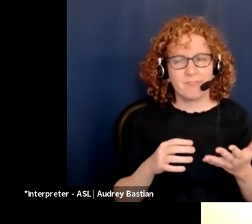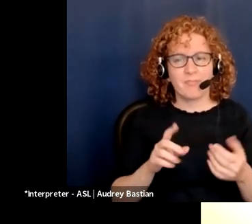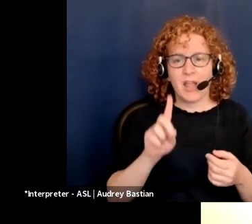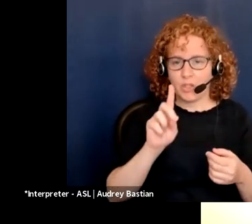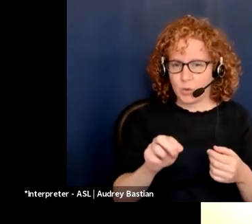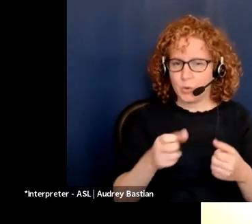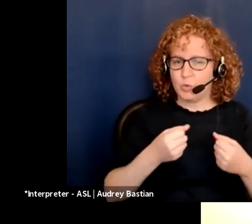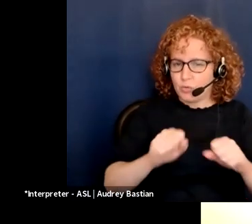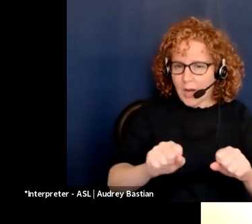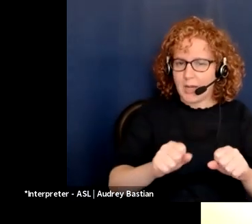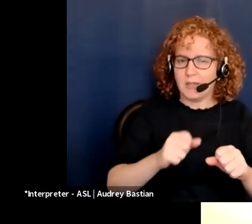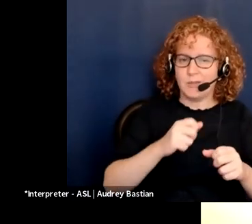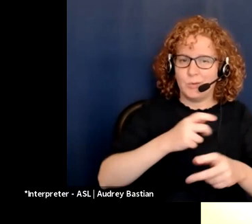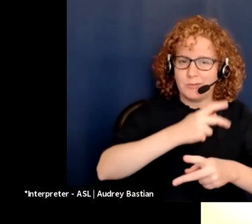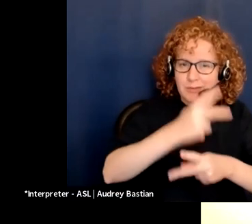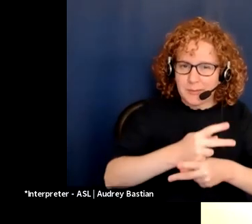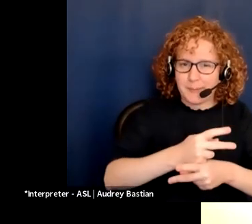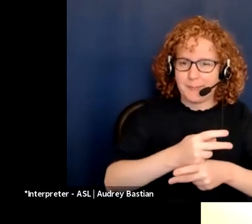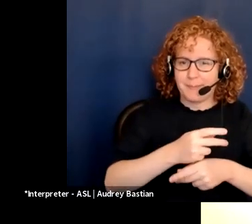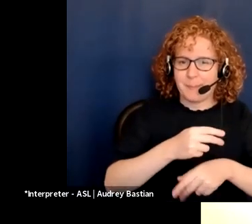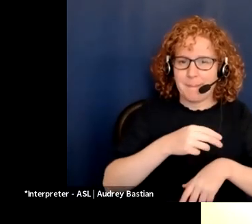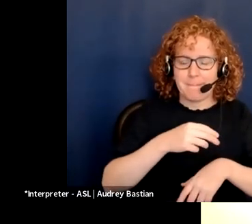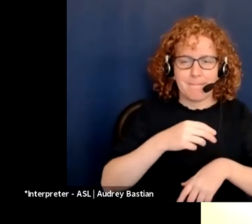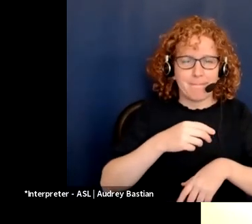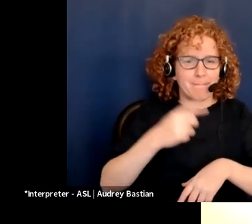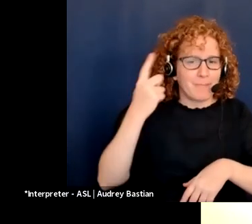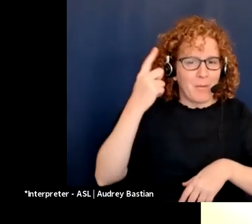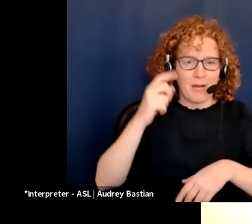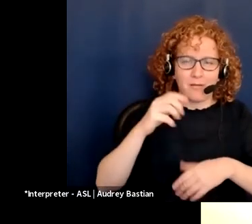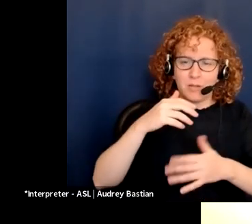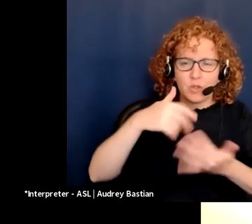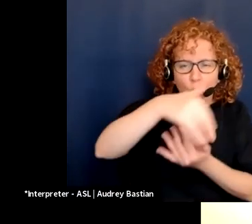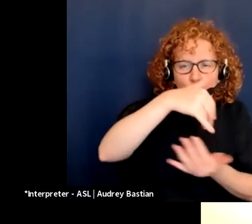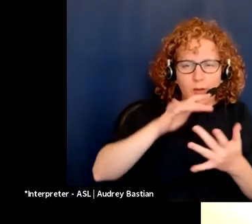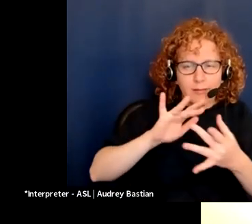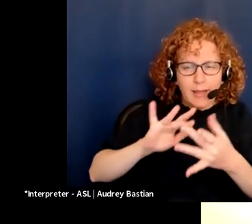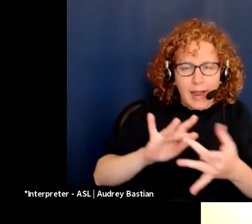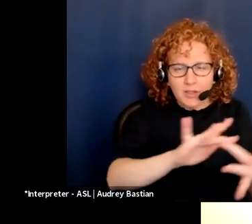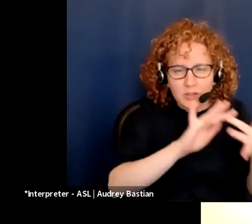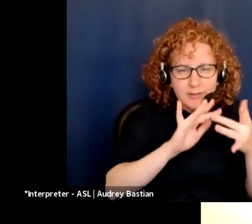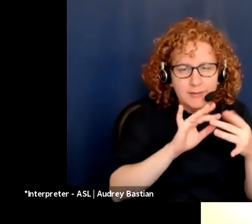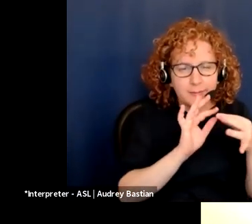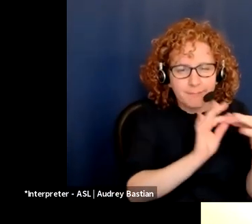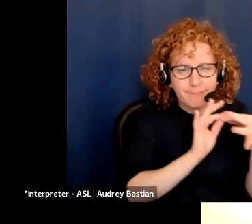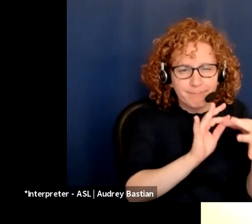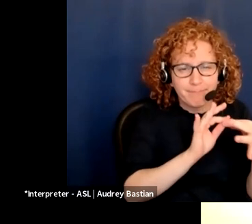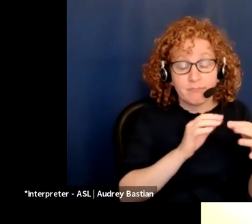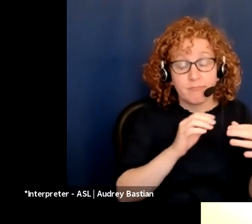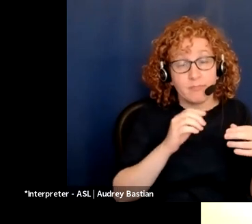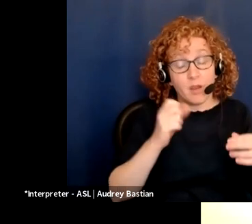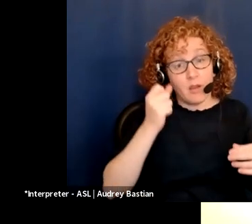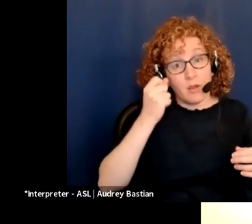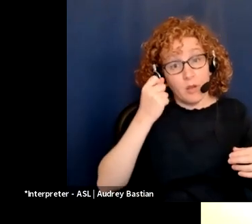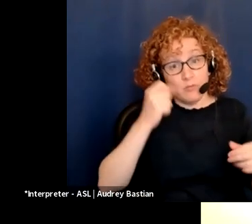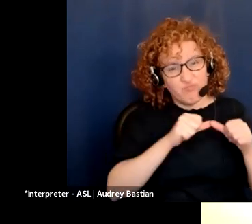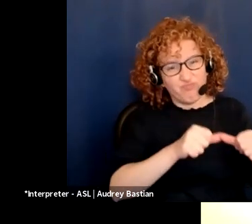attempt to keep some sort of social connections alive. Like during the pandemic, I